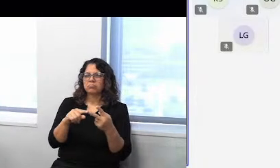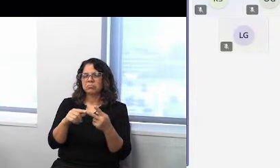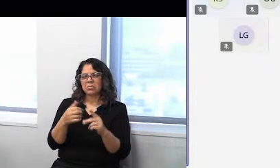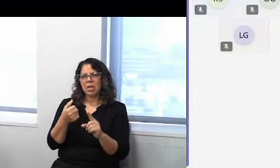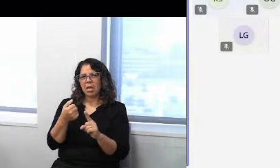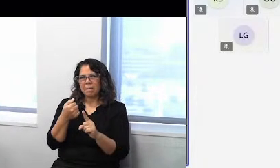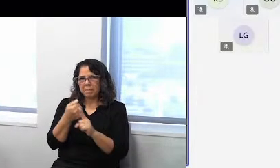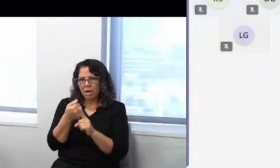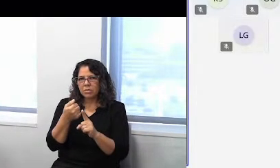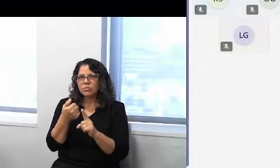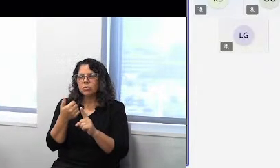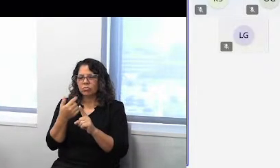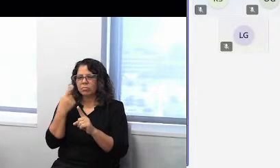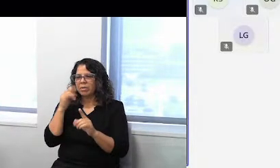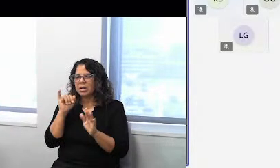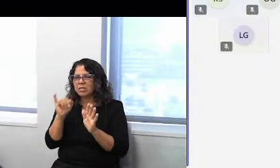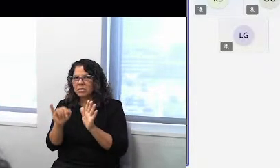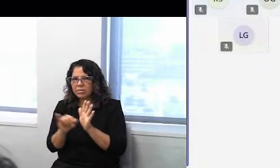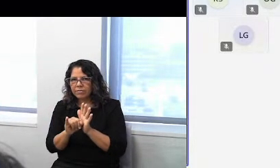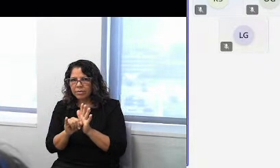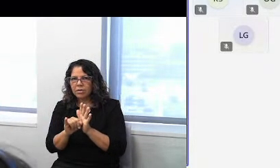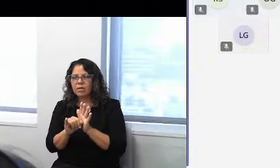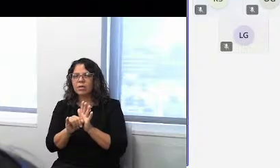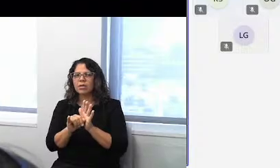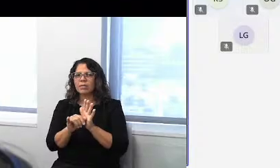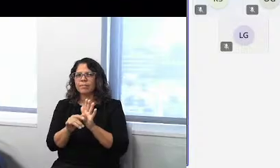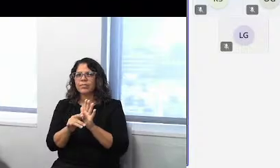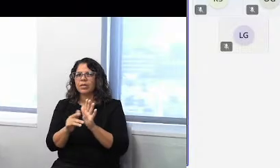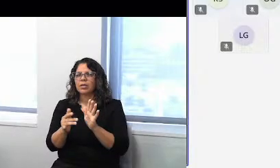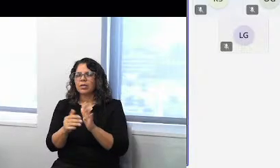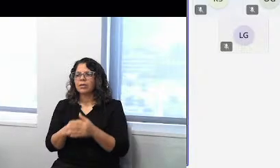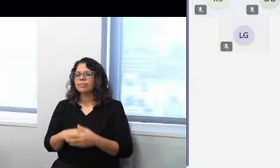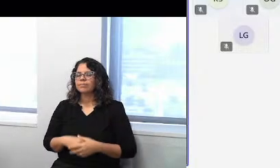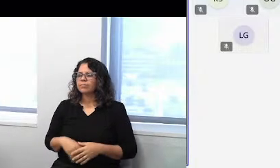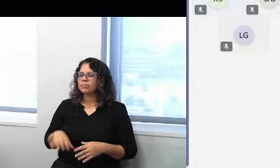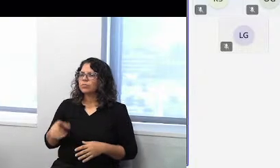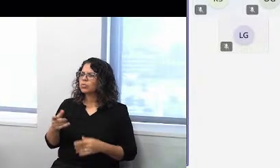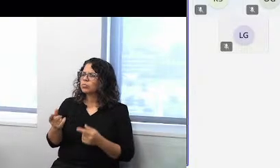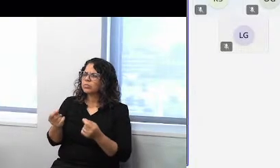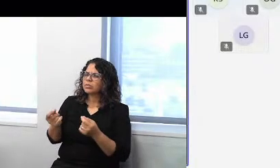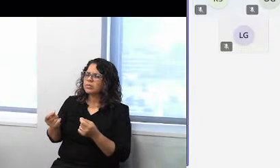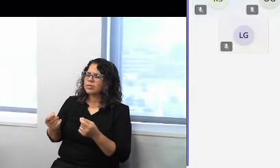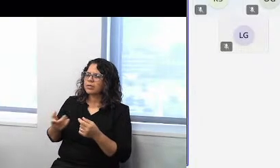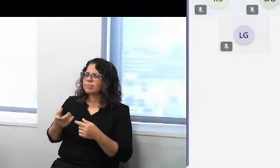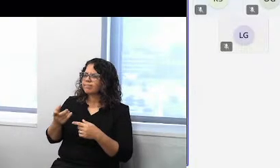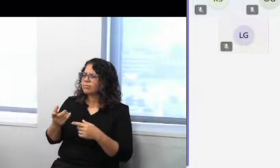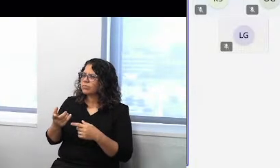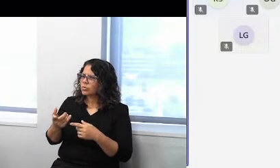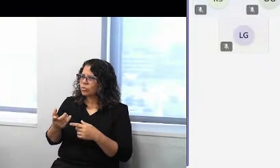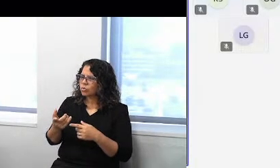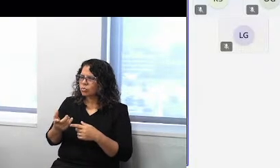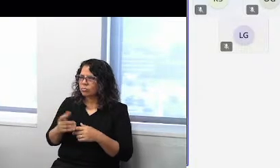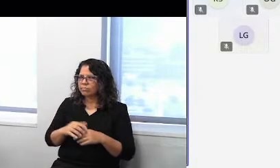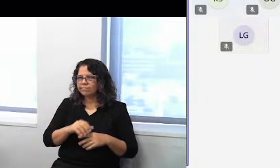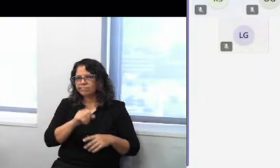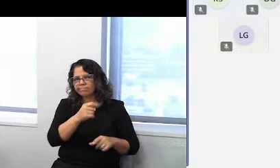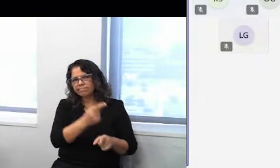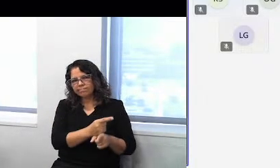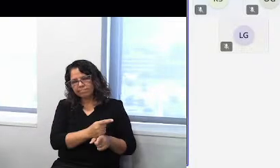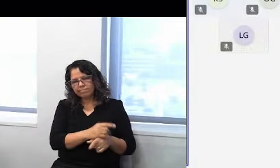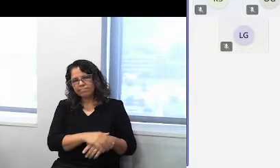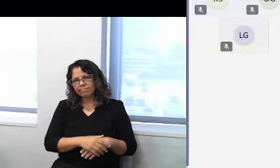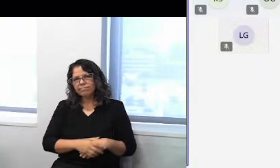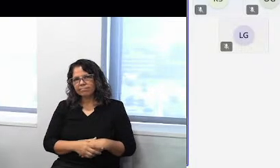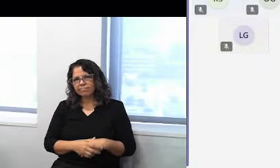the developers on some of these projects. So what you're saying, shall we pursue it? The answer is yes. Okay, so sometimes